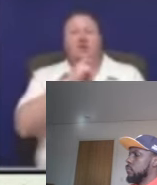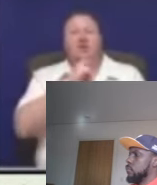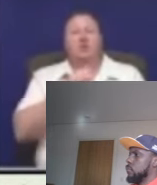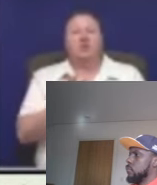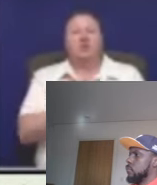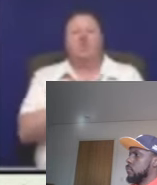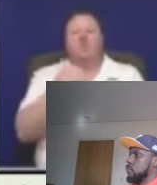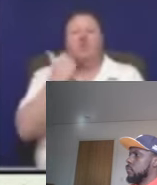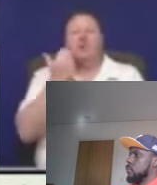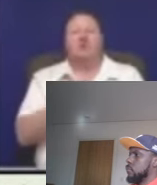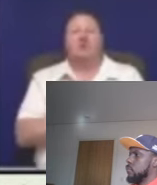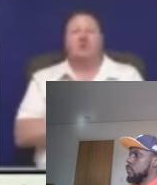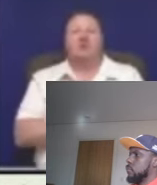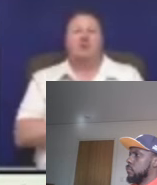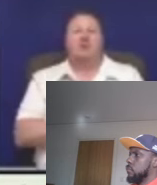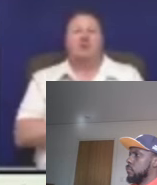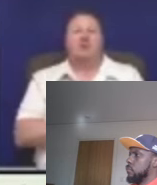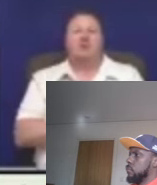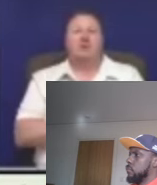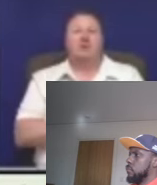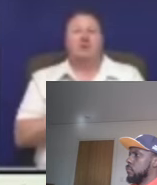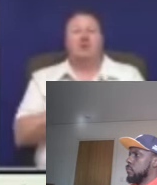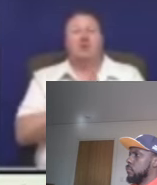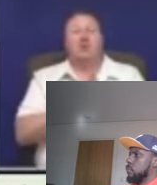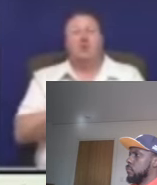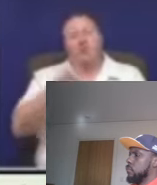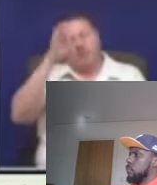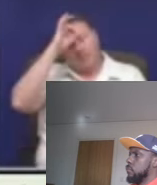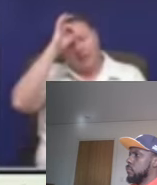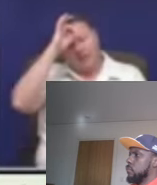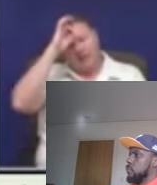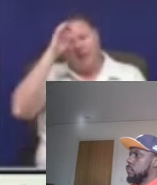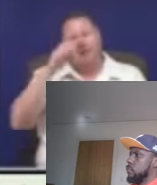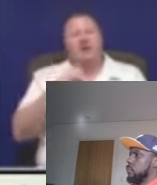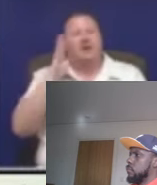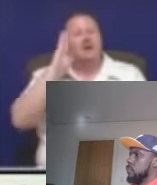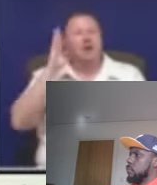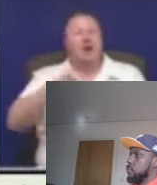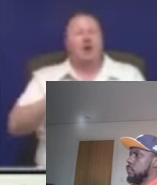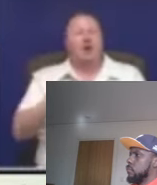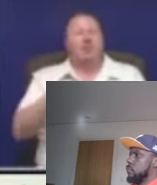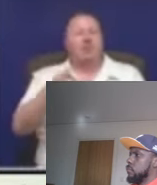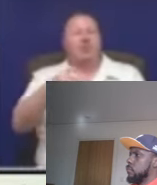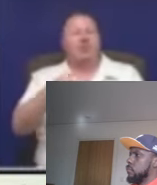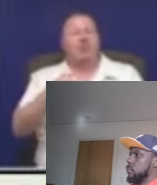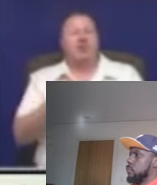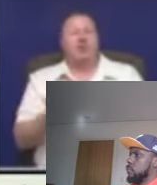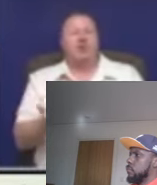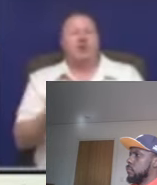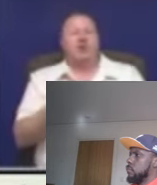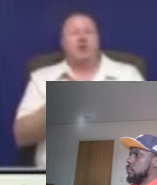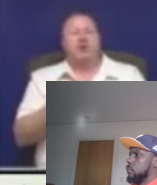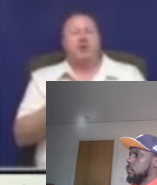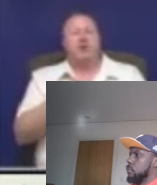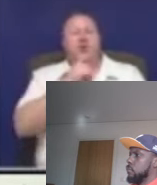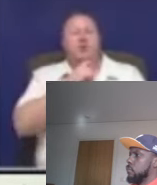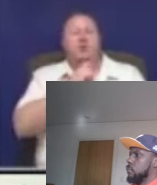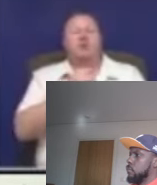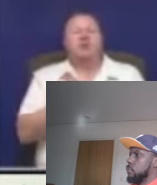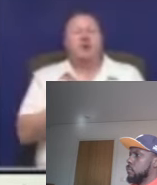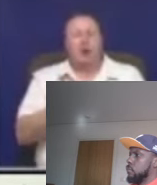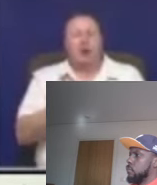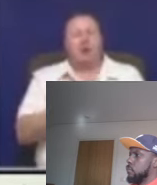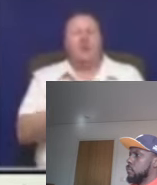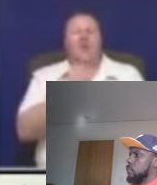utilization. Properties like the police barracks, which have remained vacant for years, will now be considered for refurbishment or